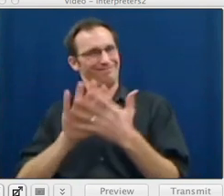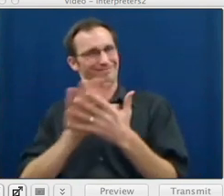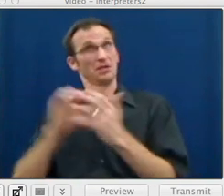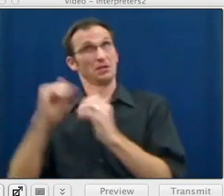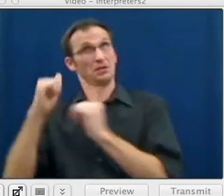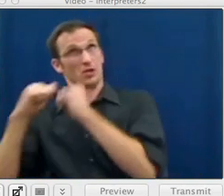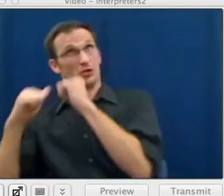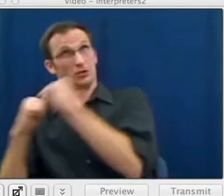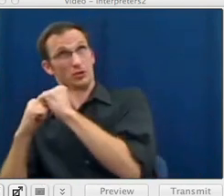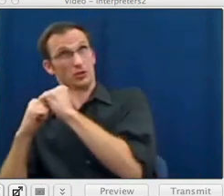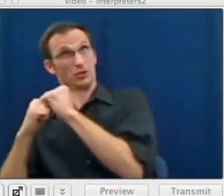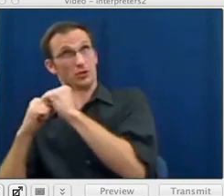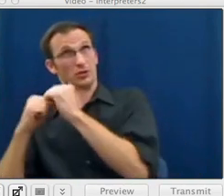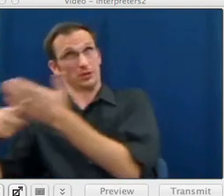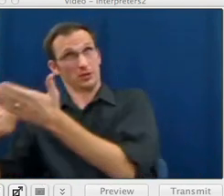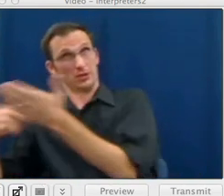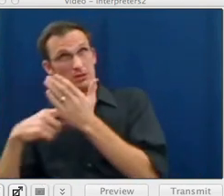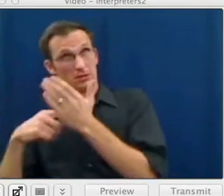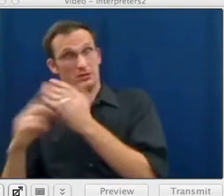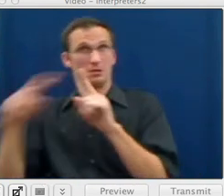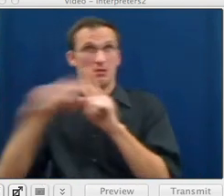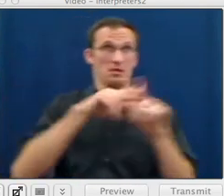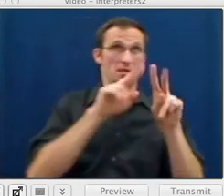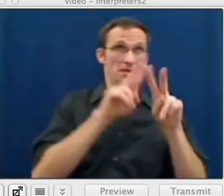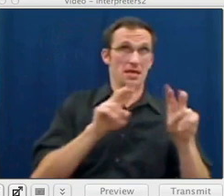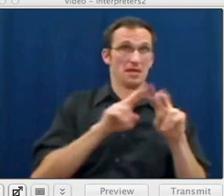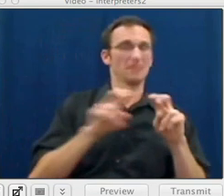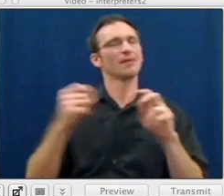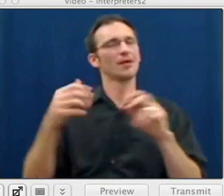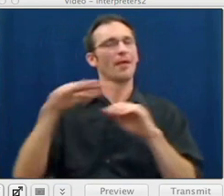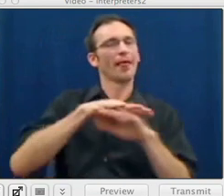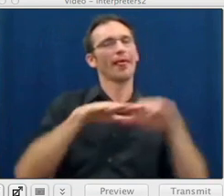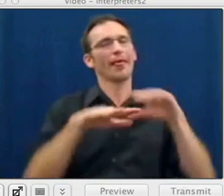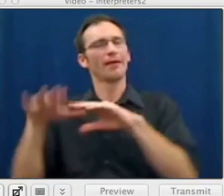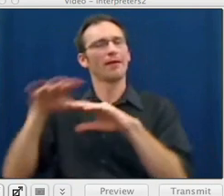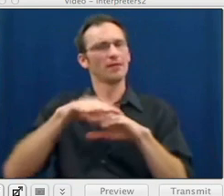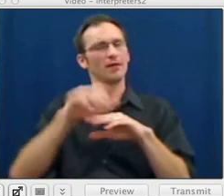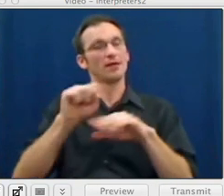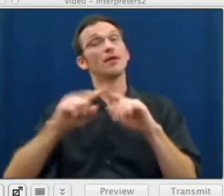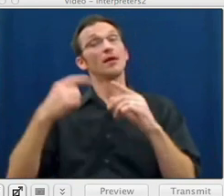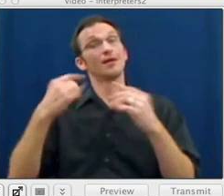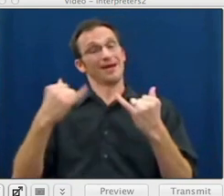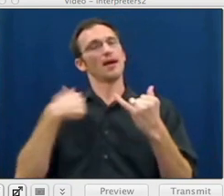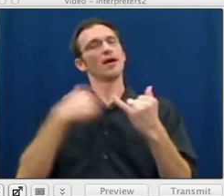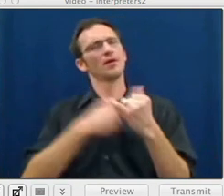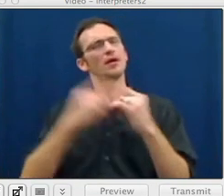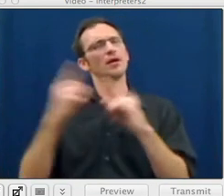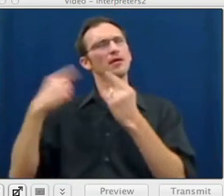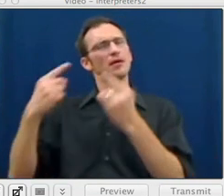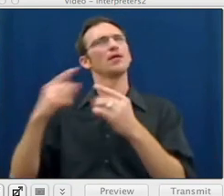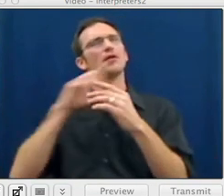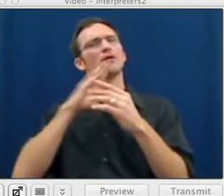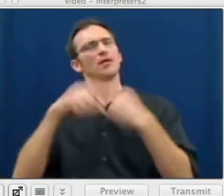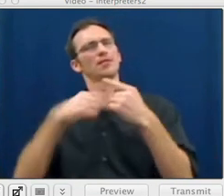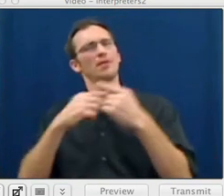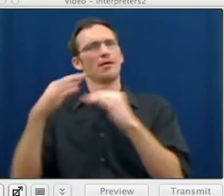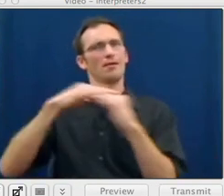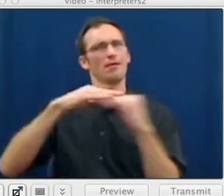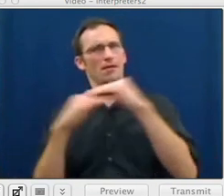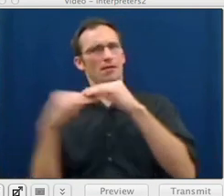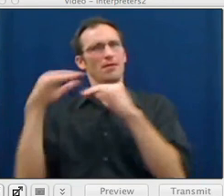analysis. But mostly what we're doing is just scaffolding by using this construct, demands and controls and